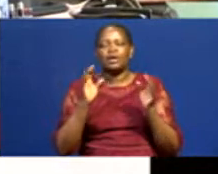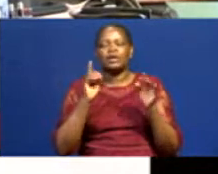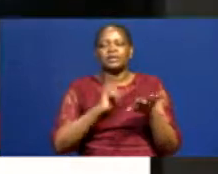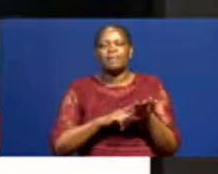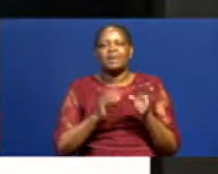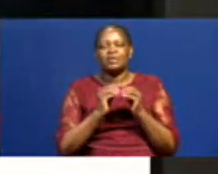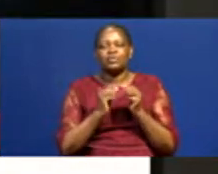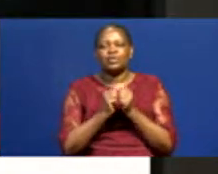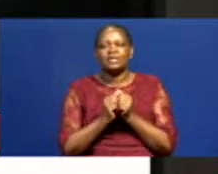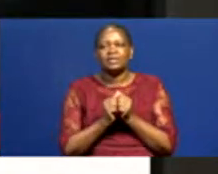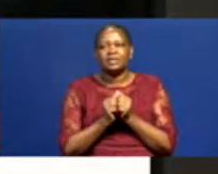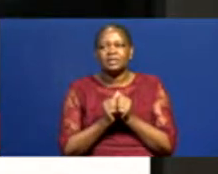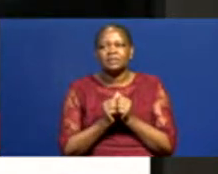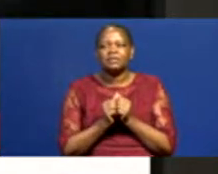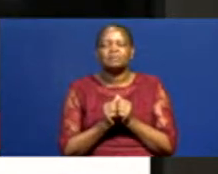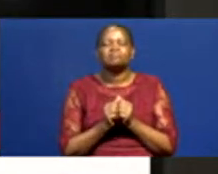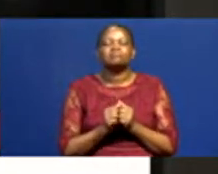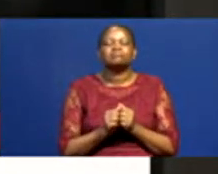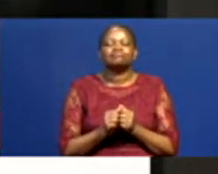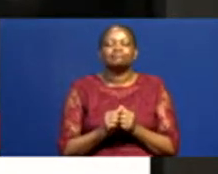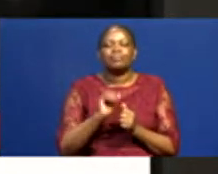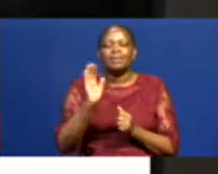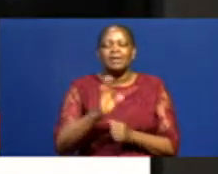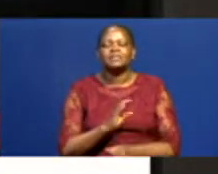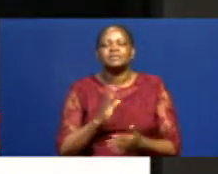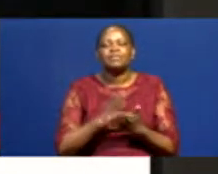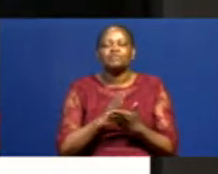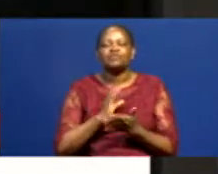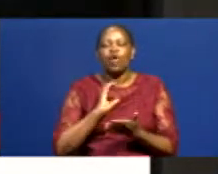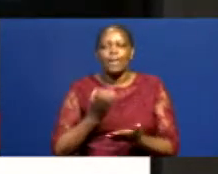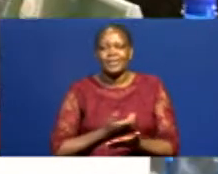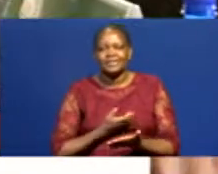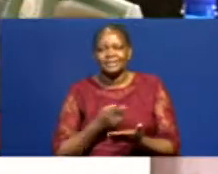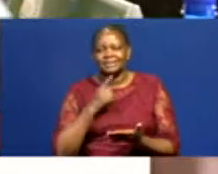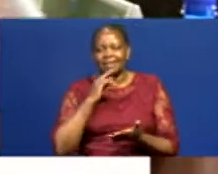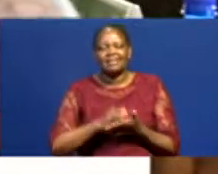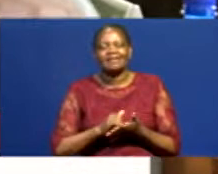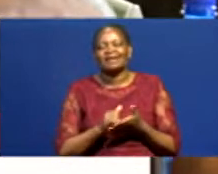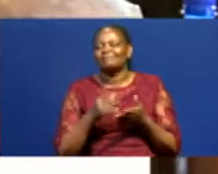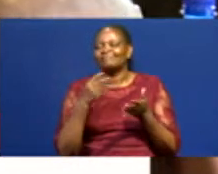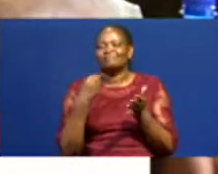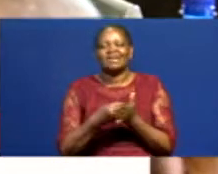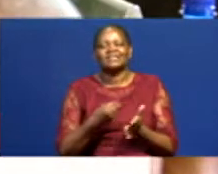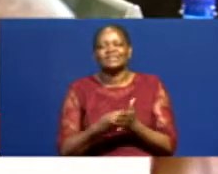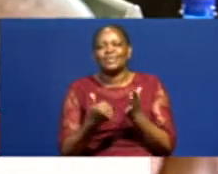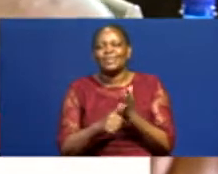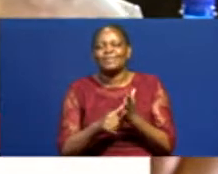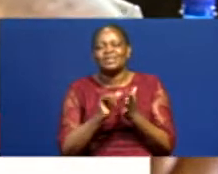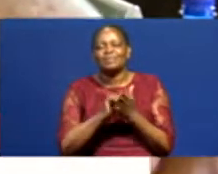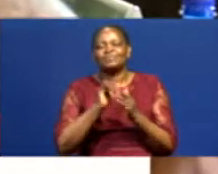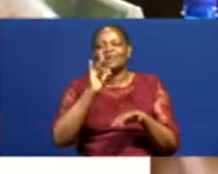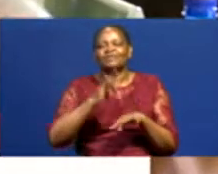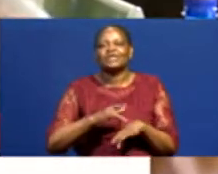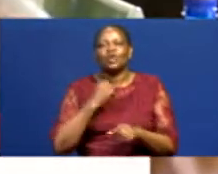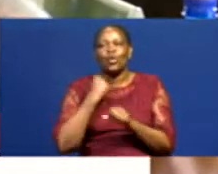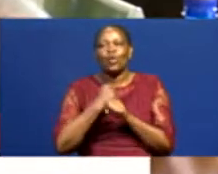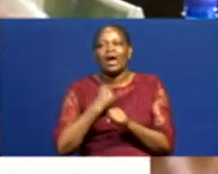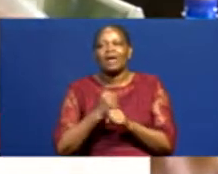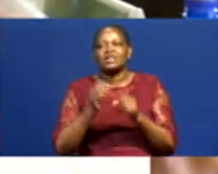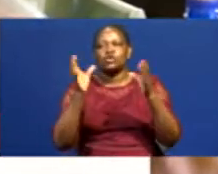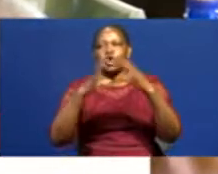Assembly's Departmental Committee on Labour on Monday, disclosed it is facing financial constraints that could cripple operations at the